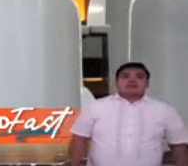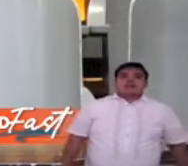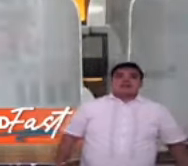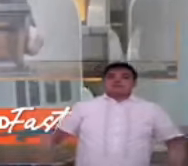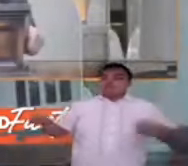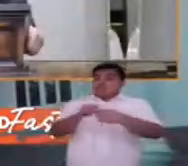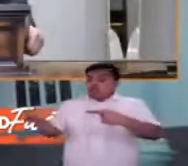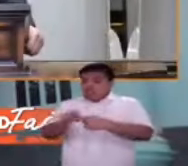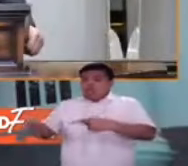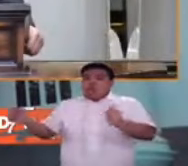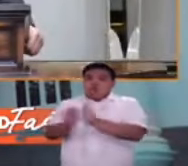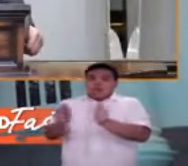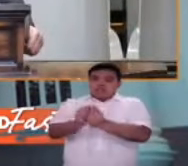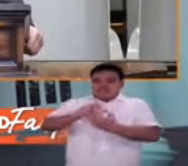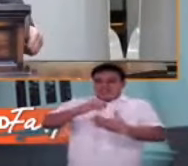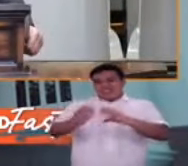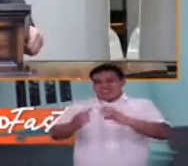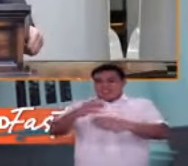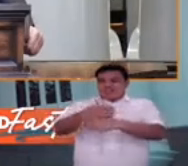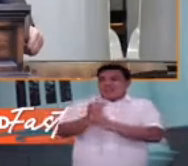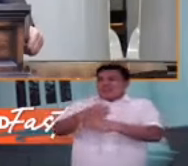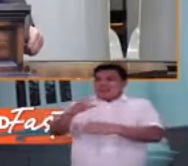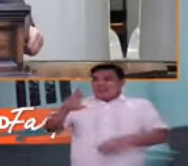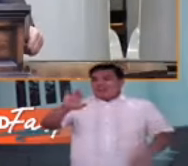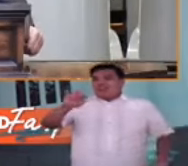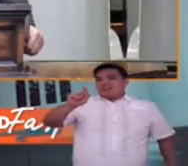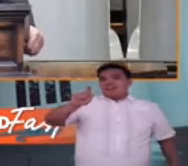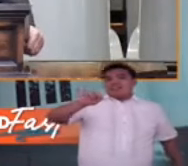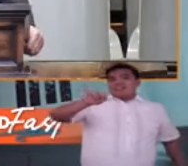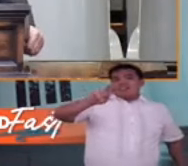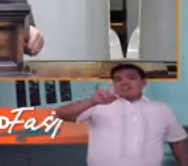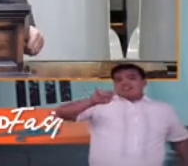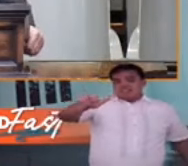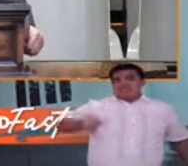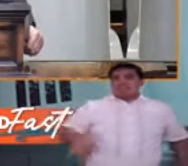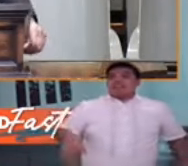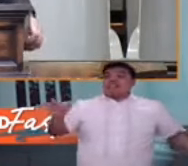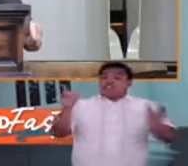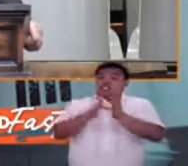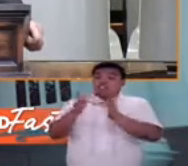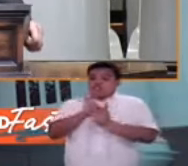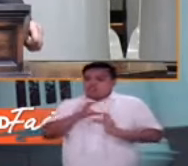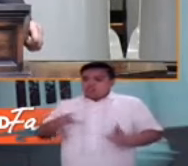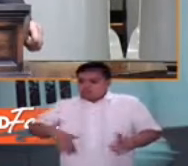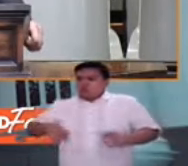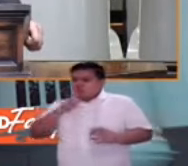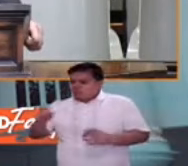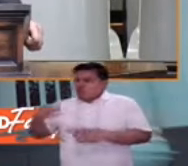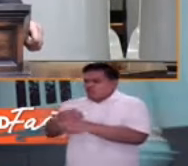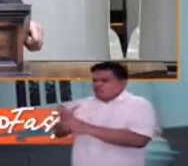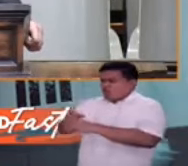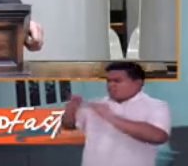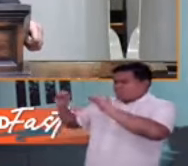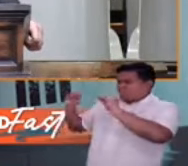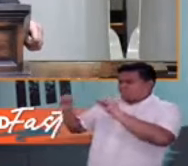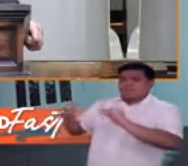with creativity. Jesus Christ was creative when He taught His disciples.